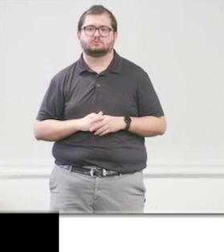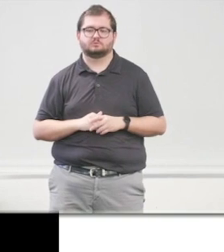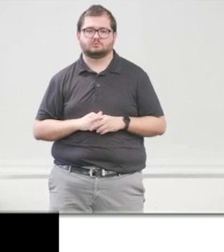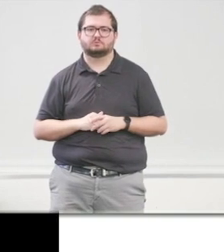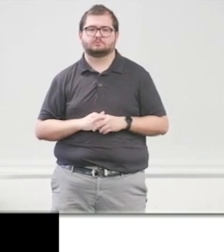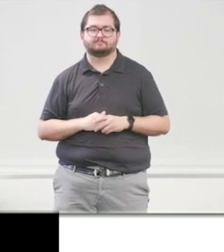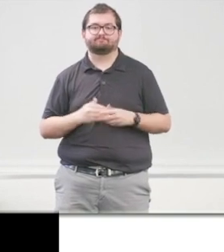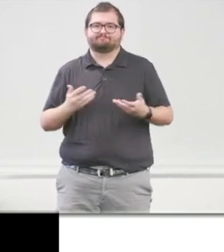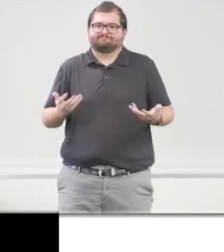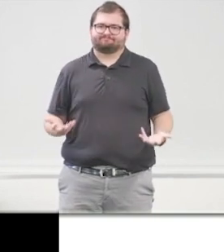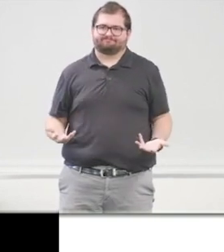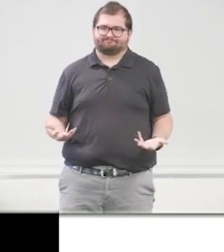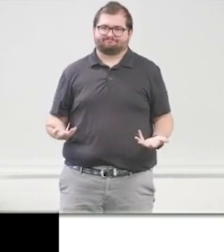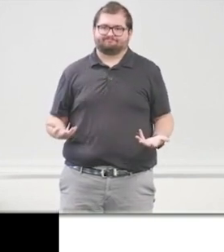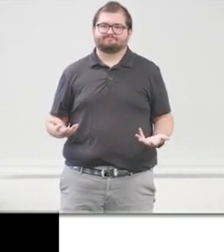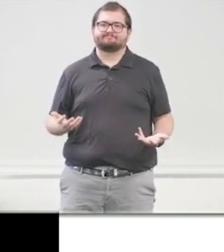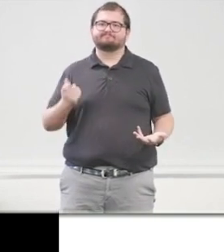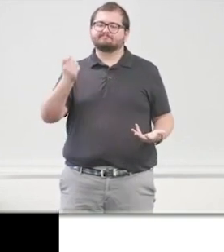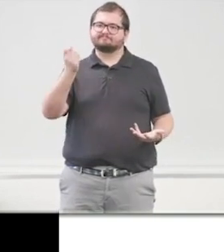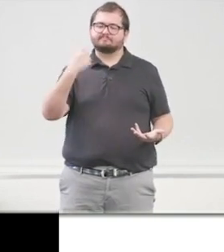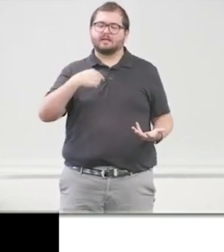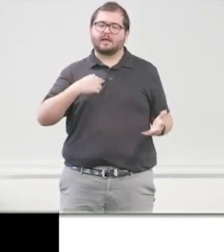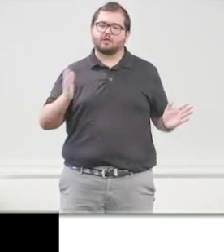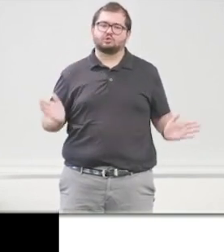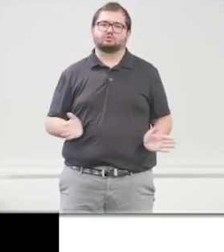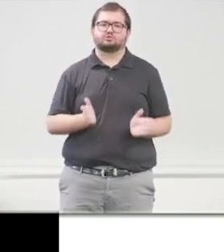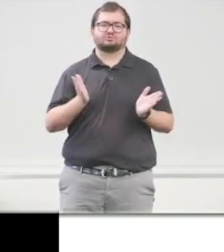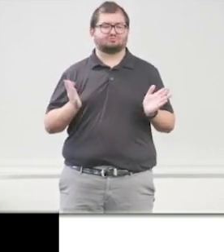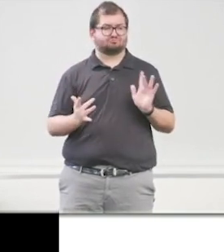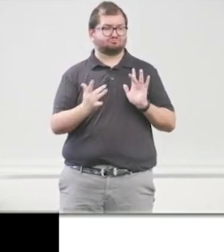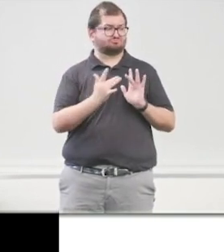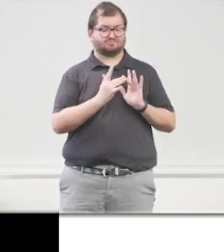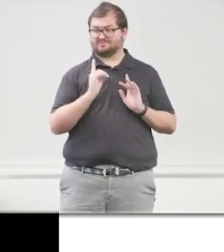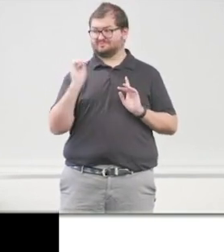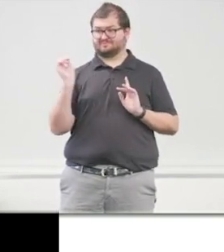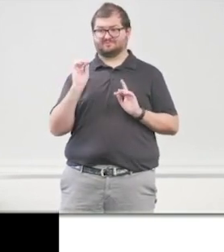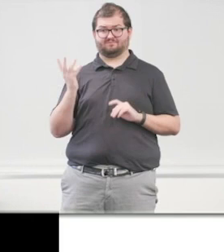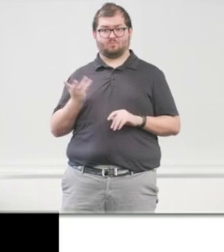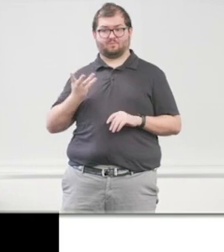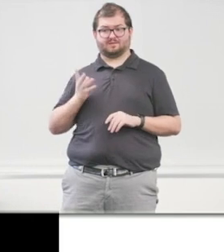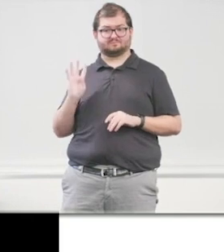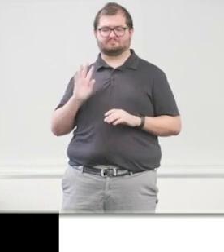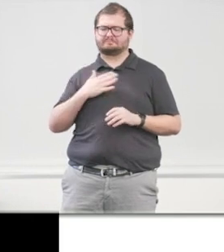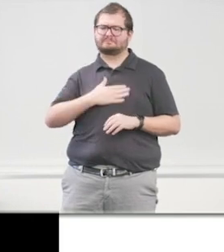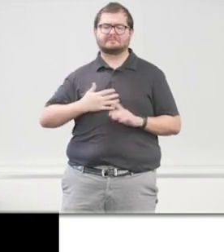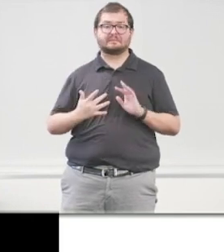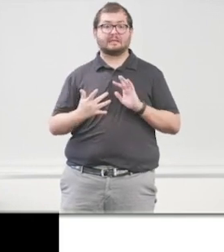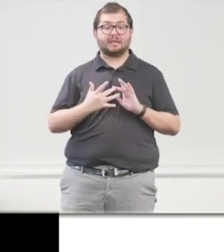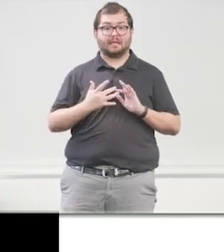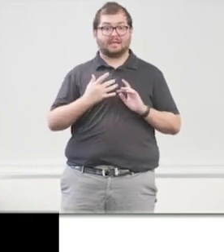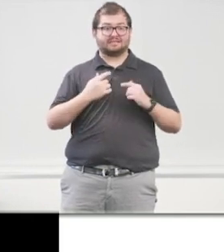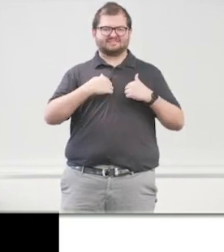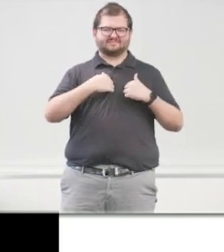With that said, though, I definitely would encourage to reach out to any one of us, and one of us will get you to the right person should you have a